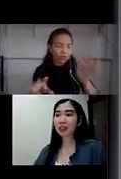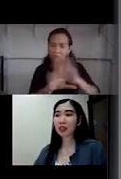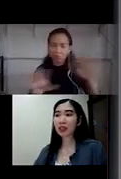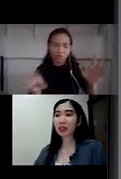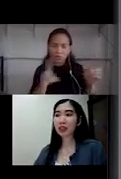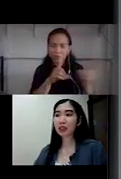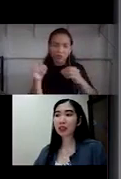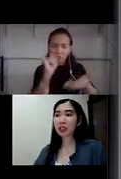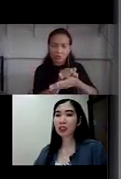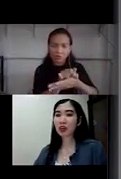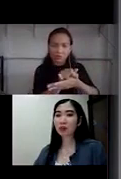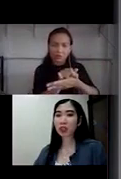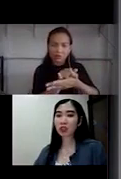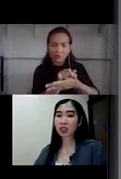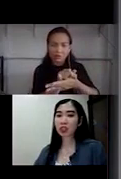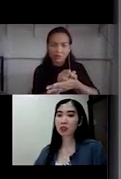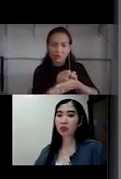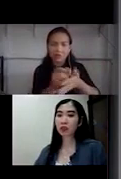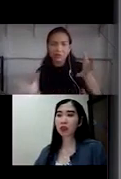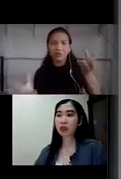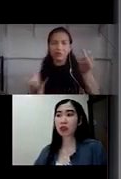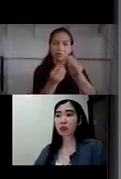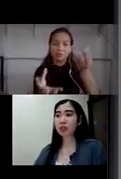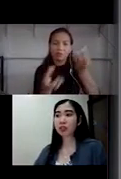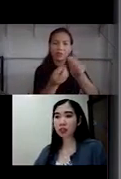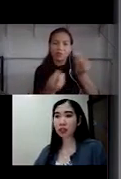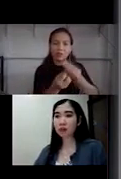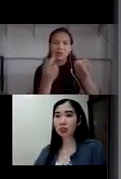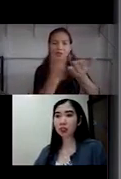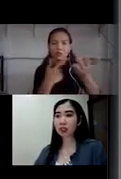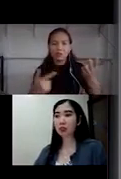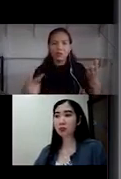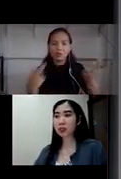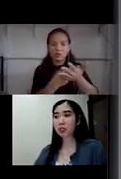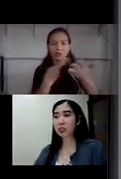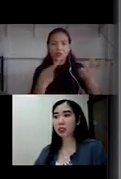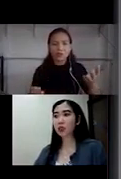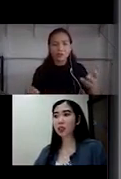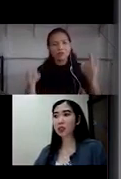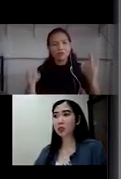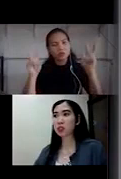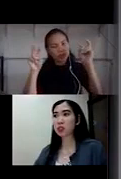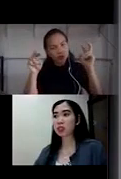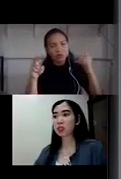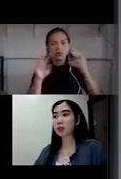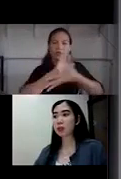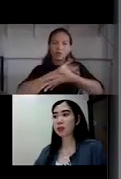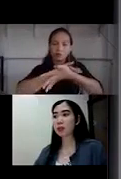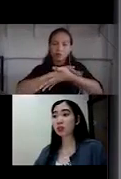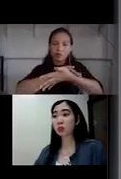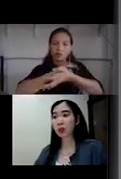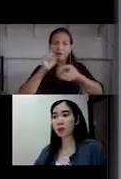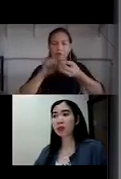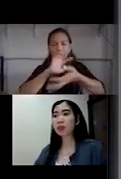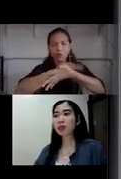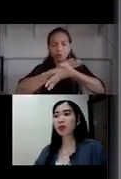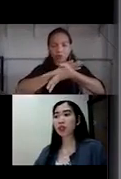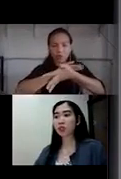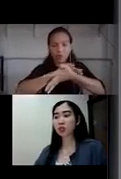compiling a list of resources for a certain topic like COVID-19, you can use this publish to